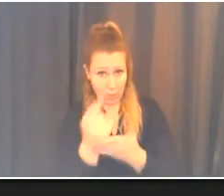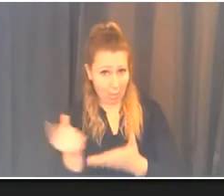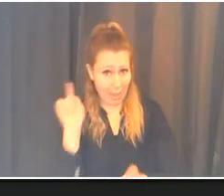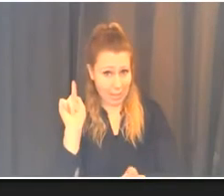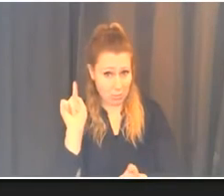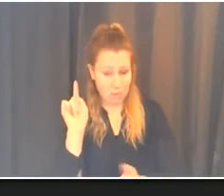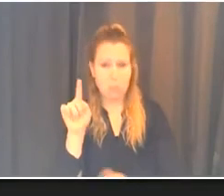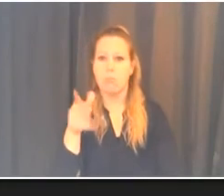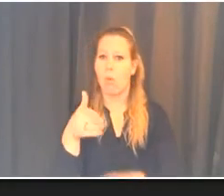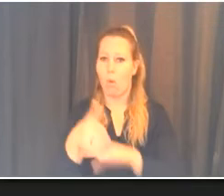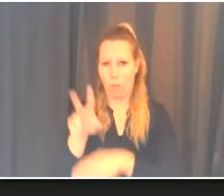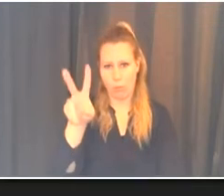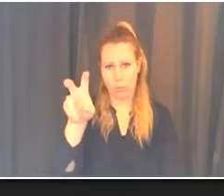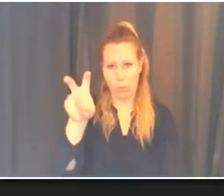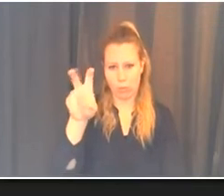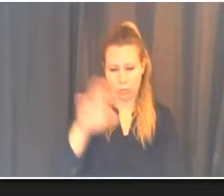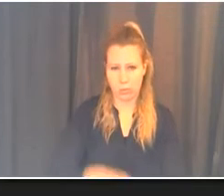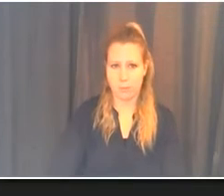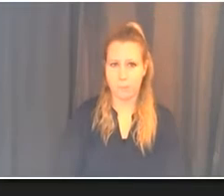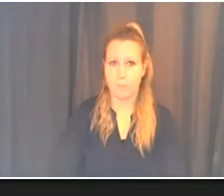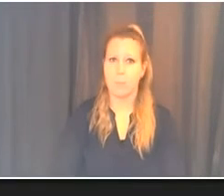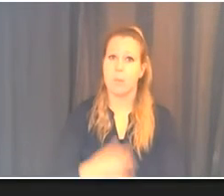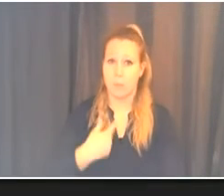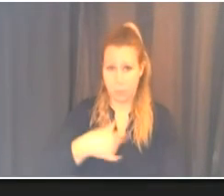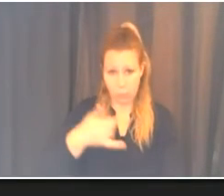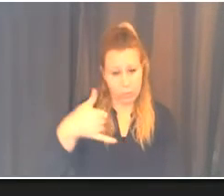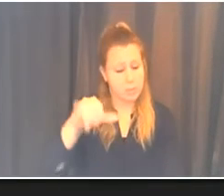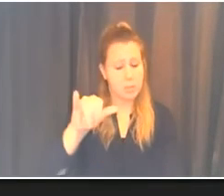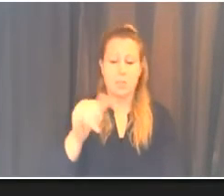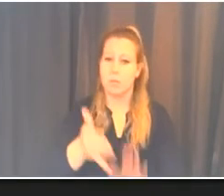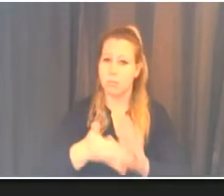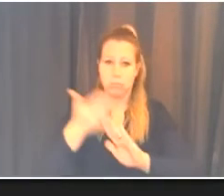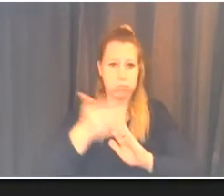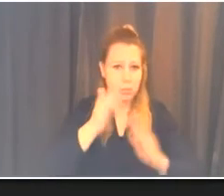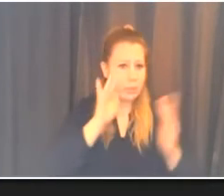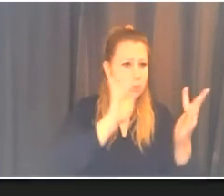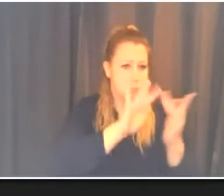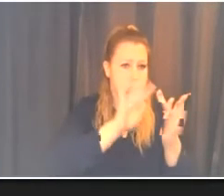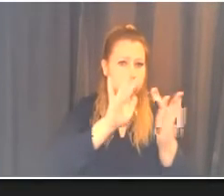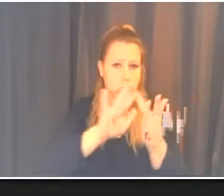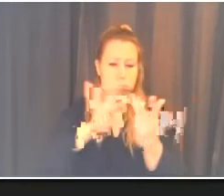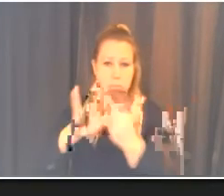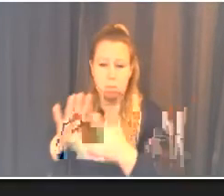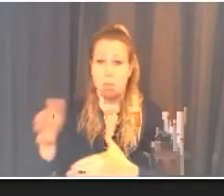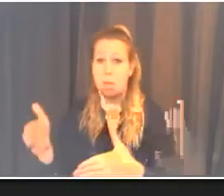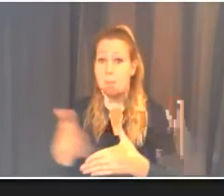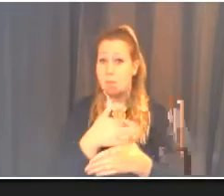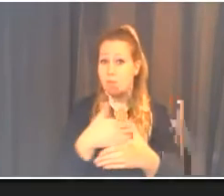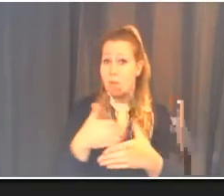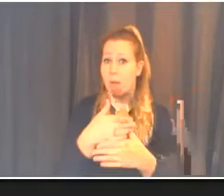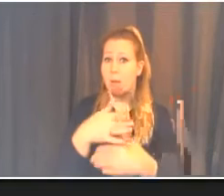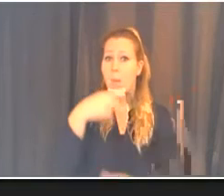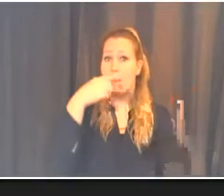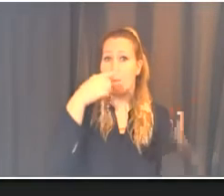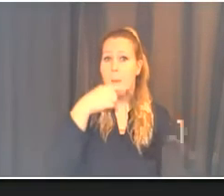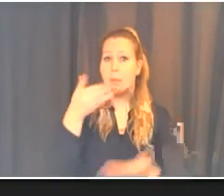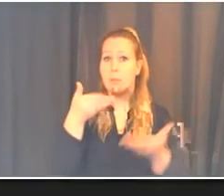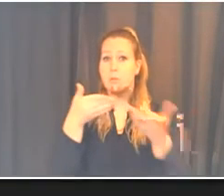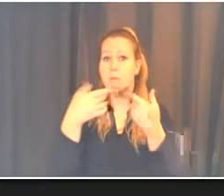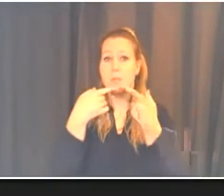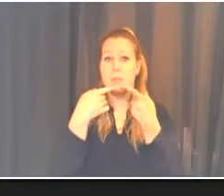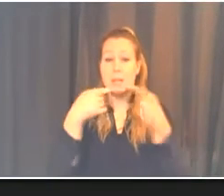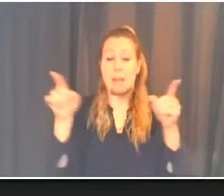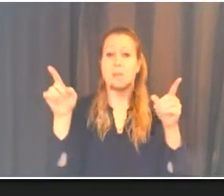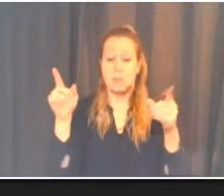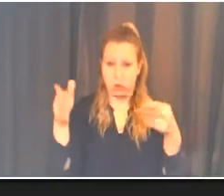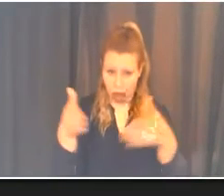speak um so that we are getting messages out there in every way that we can the messaging um theme that you're